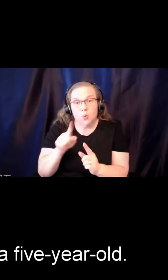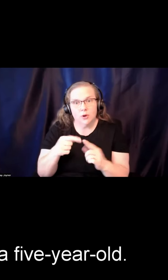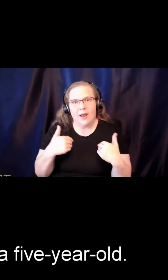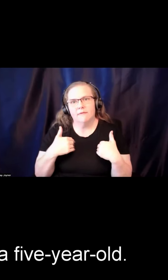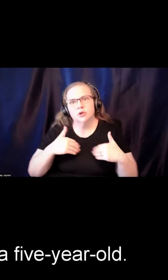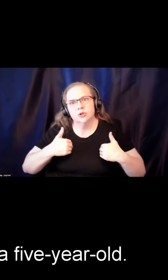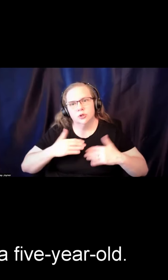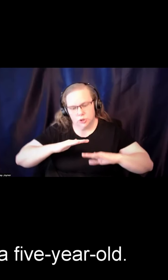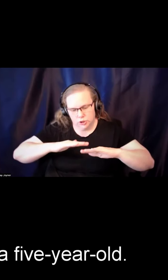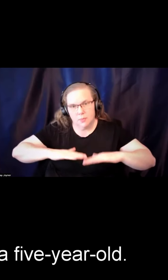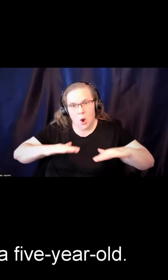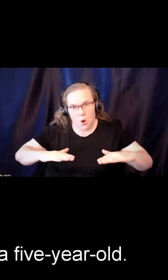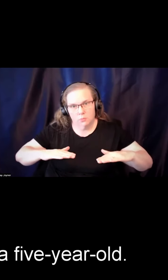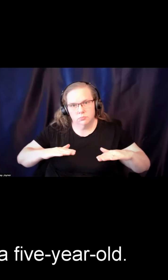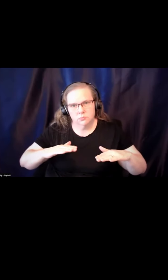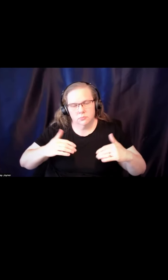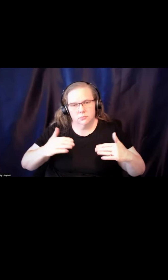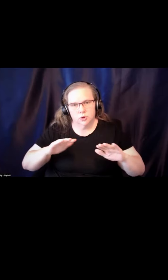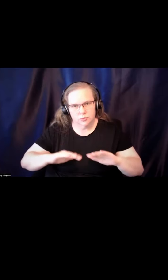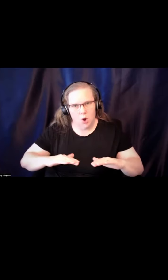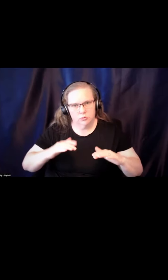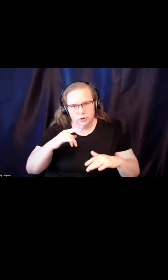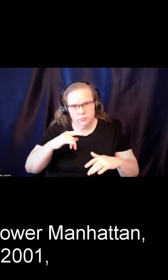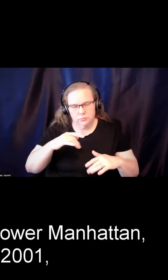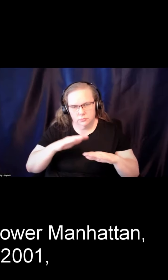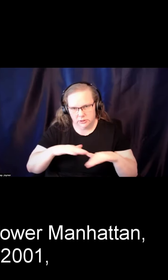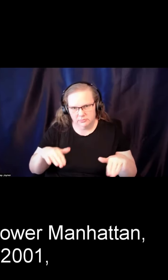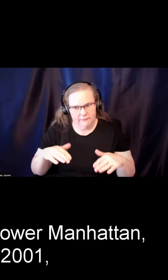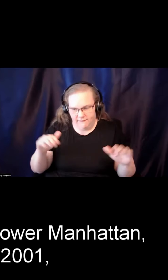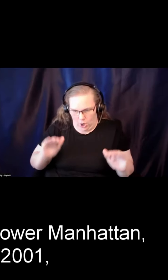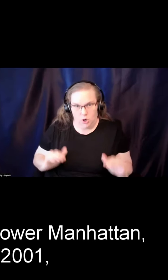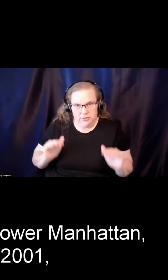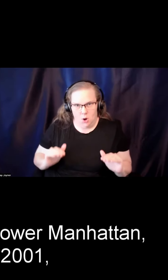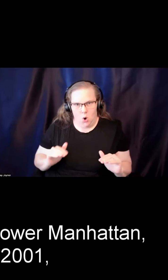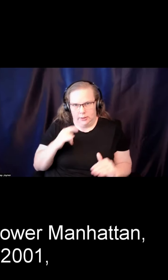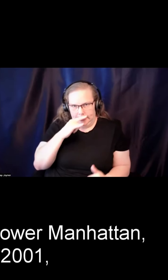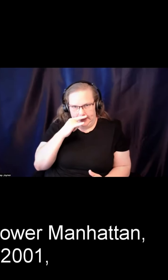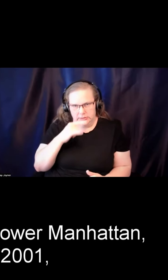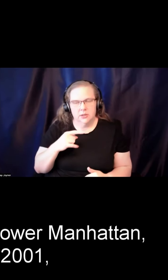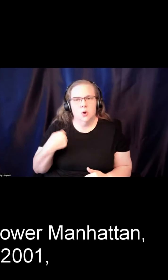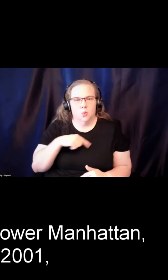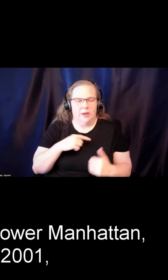Oh, yeah. I had an infant and a 5-year-old. Gosh. And also we lived in Lower Manhattan, and